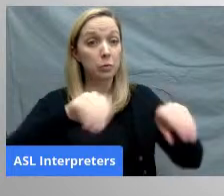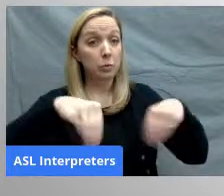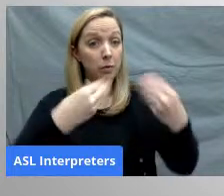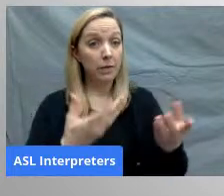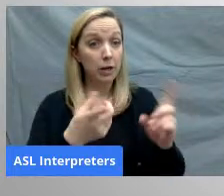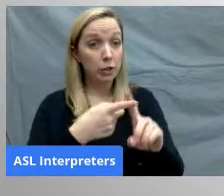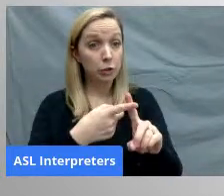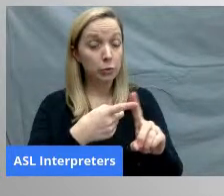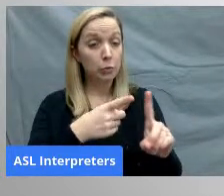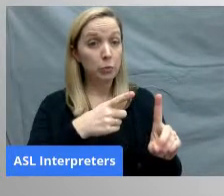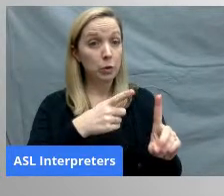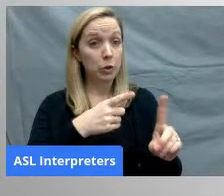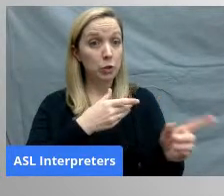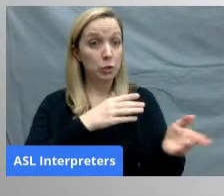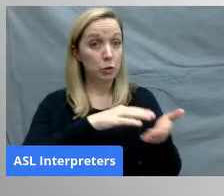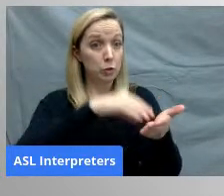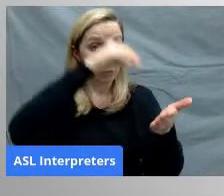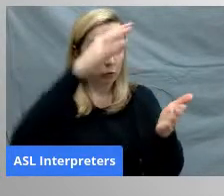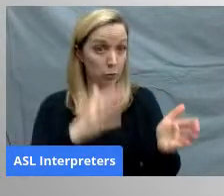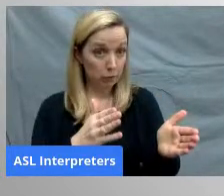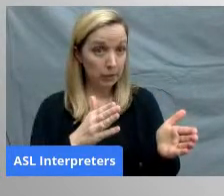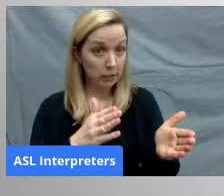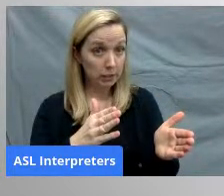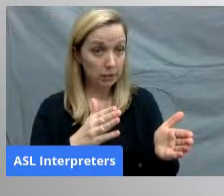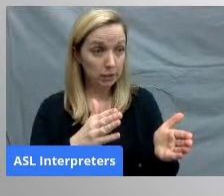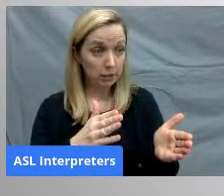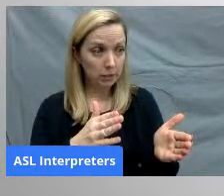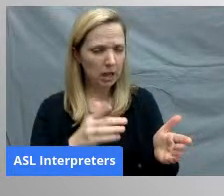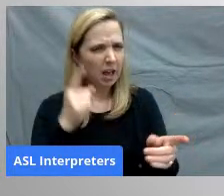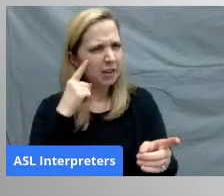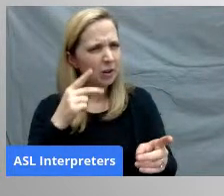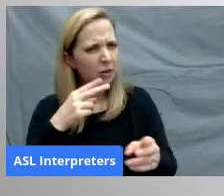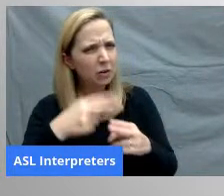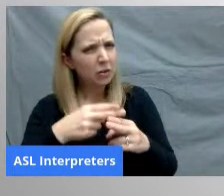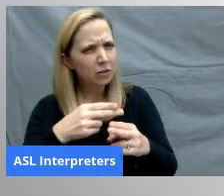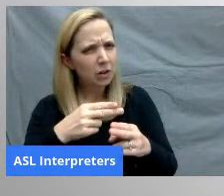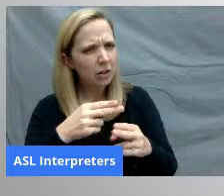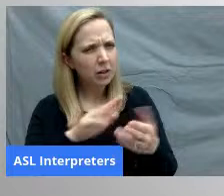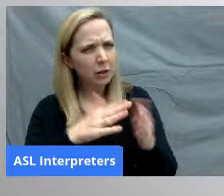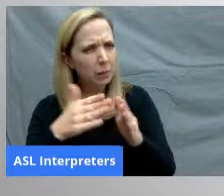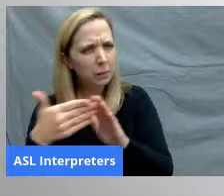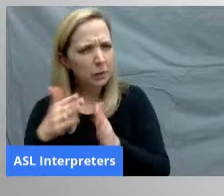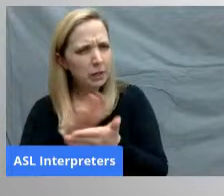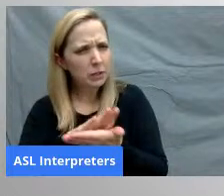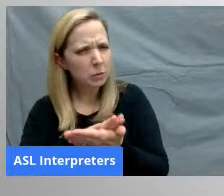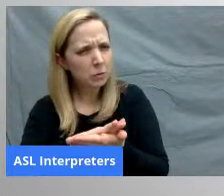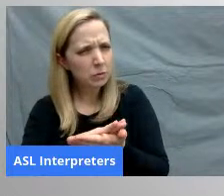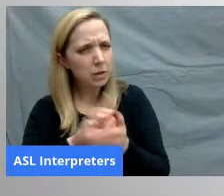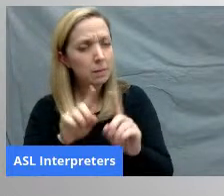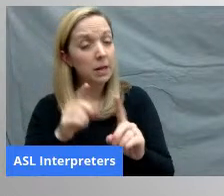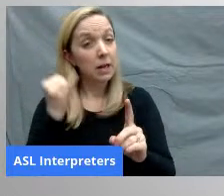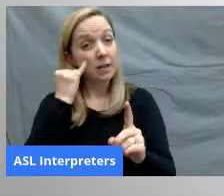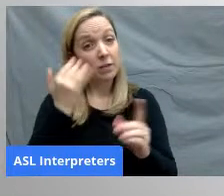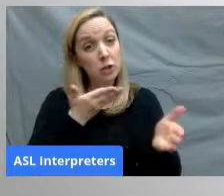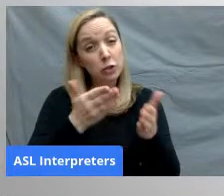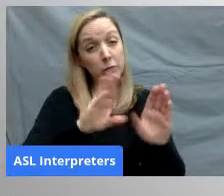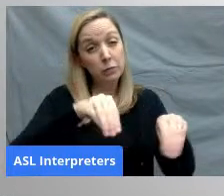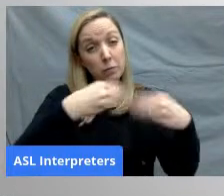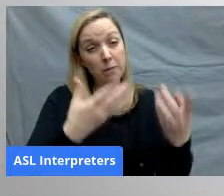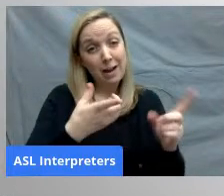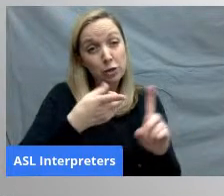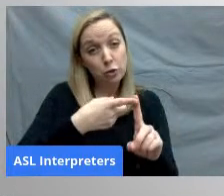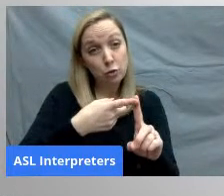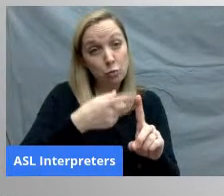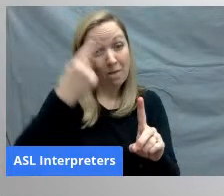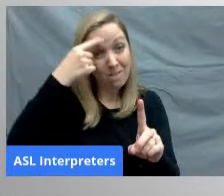community schools, but if it was strictly to the students in the school, then there was no charge. So you